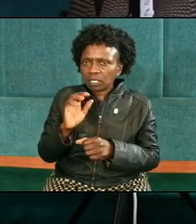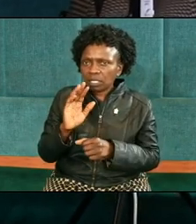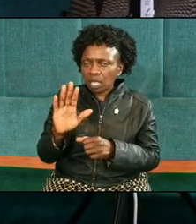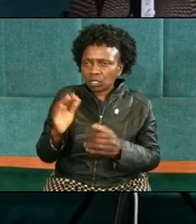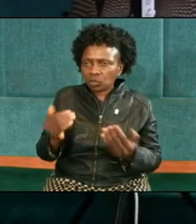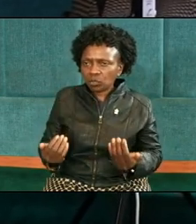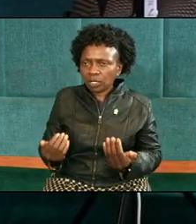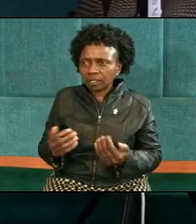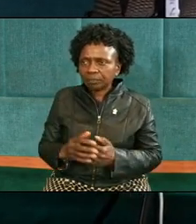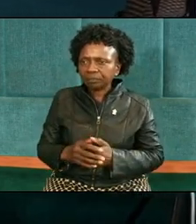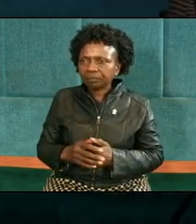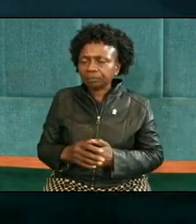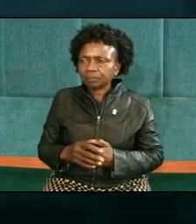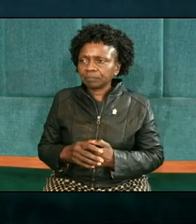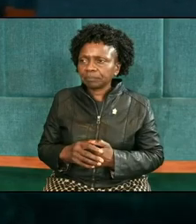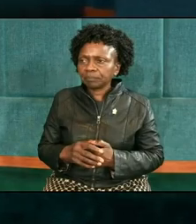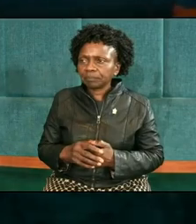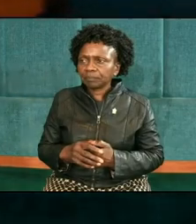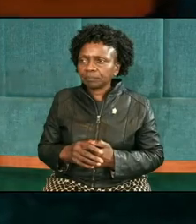their children?